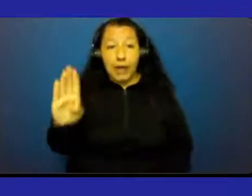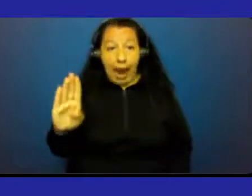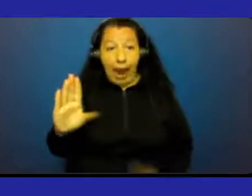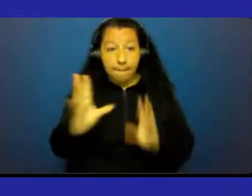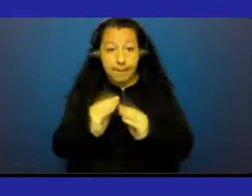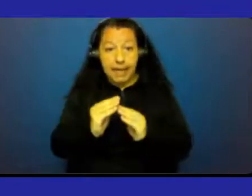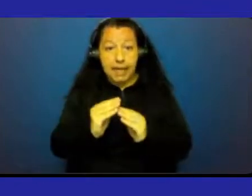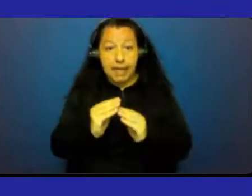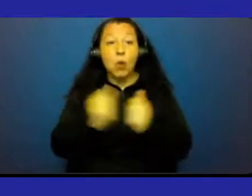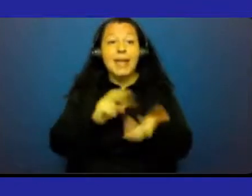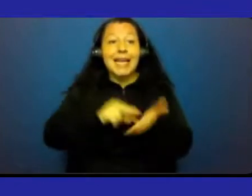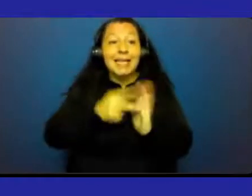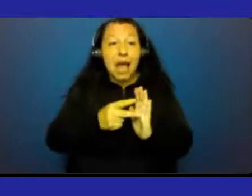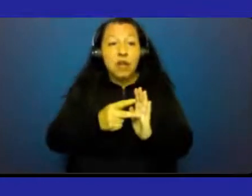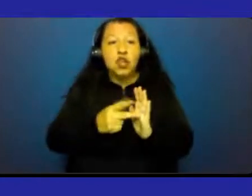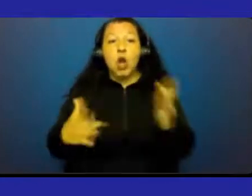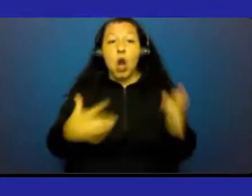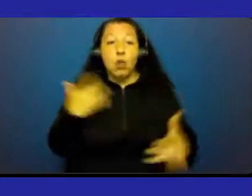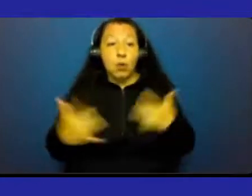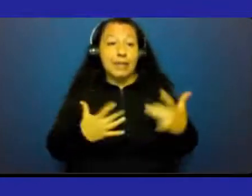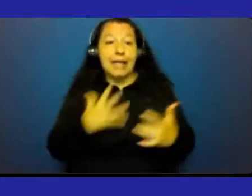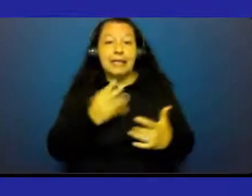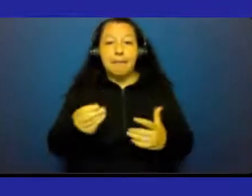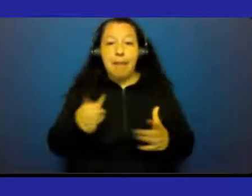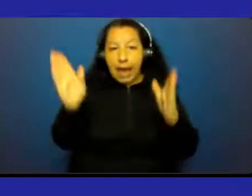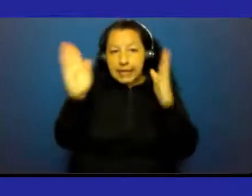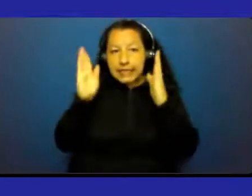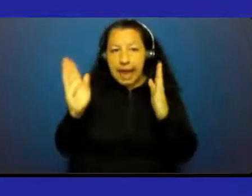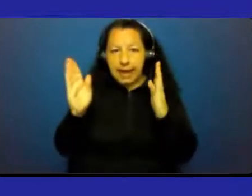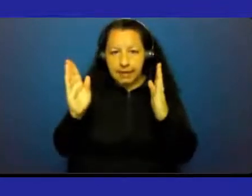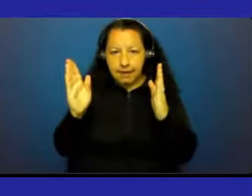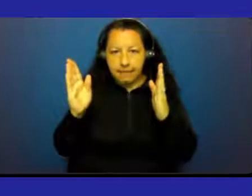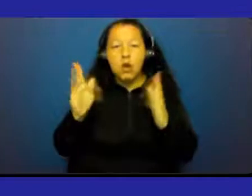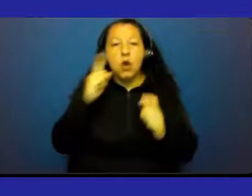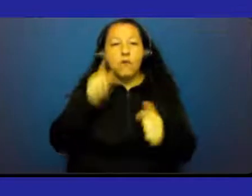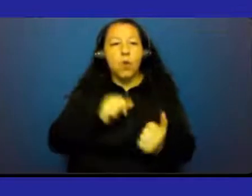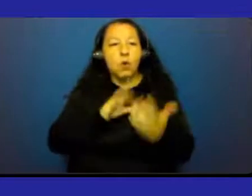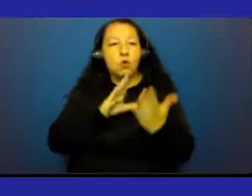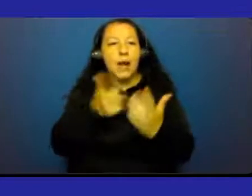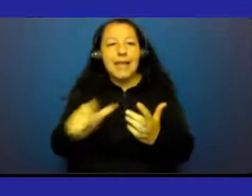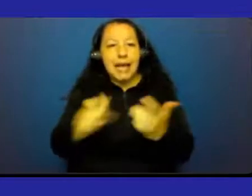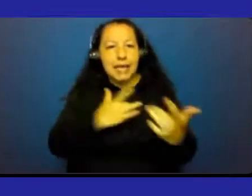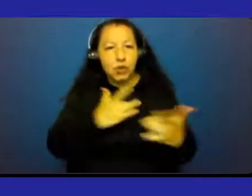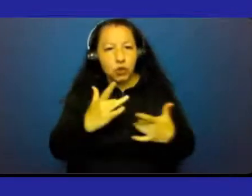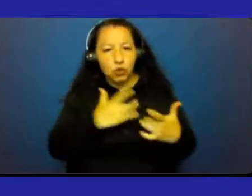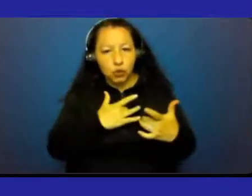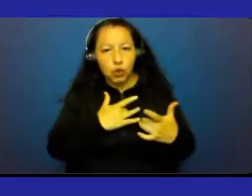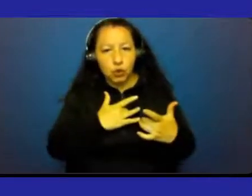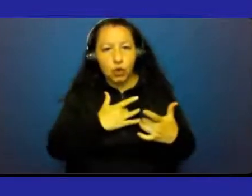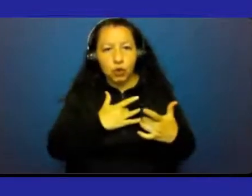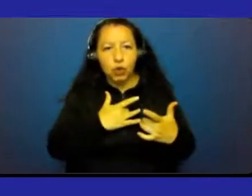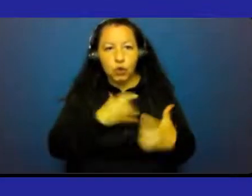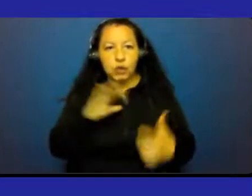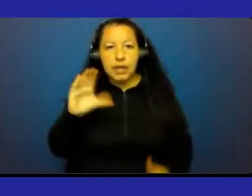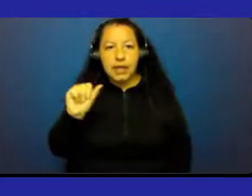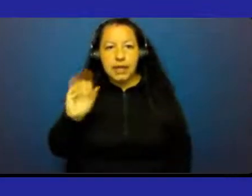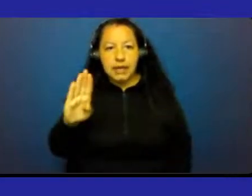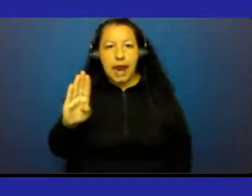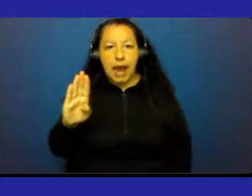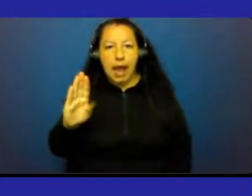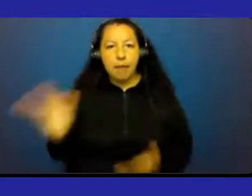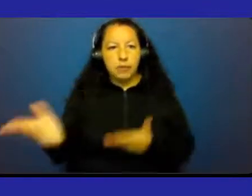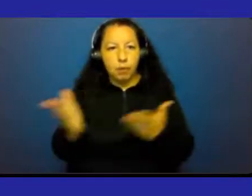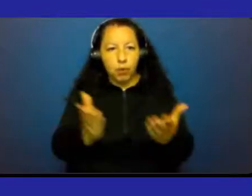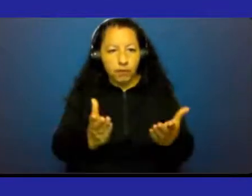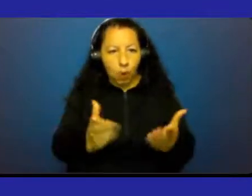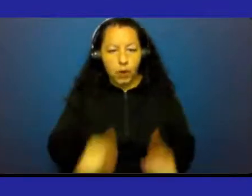intention, enthusiasm, and attentiveness to address any concerns that the CABs will bring to